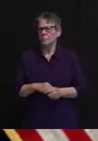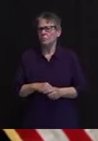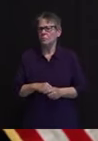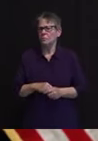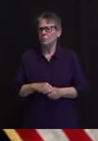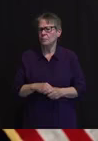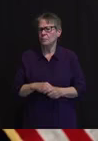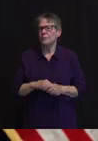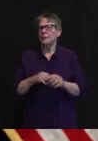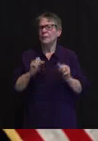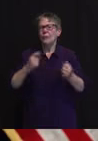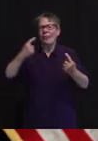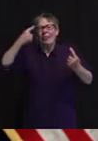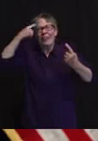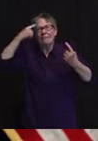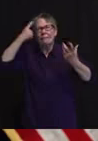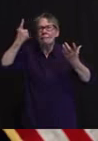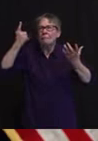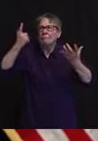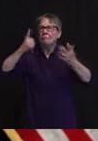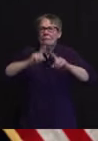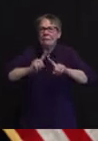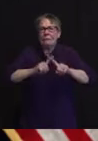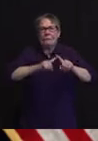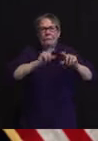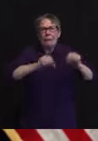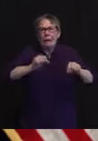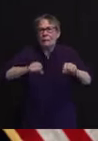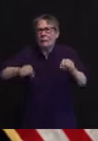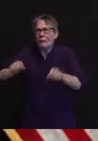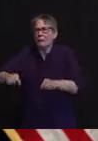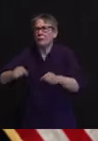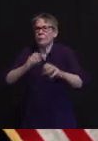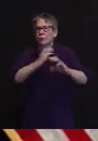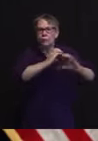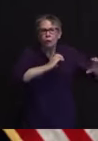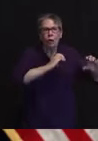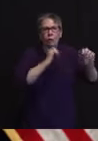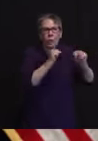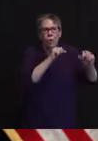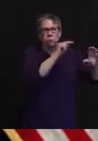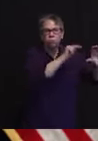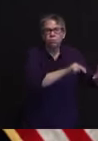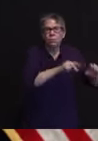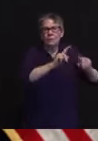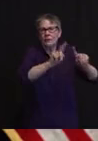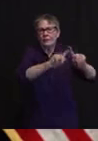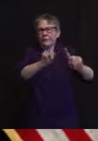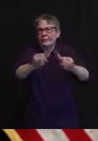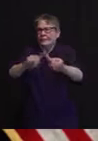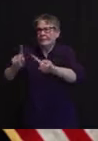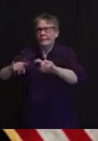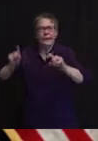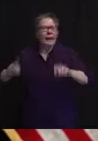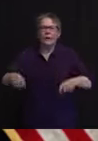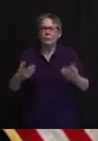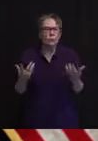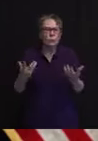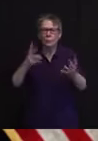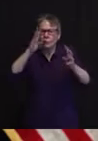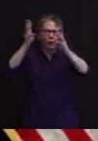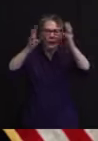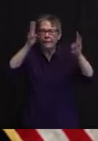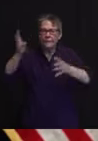As Judy has said unequivocally and with great eloquence, we're going to do everything in our power to avoid ever having to activate